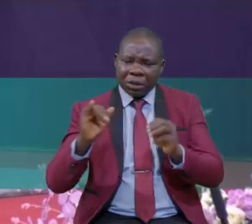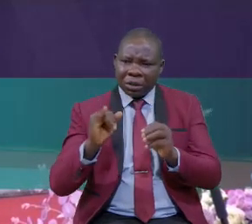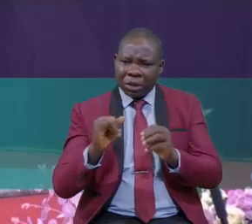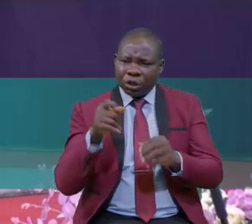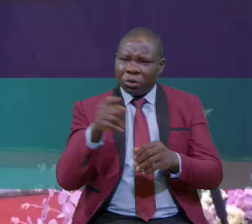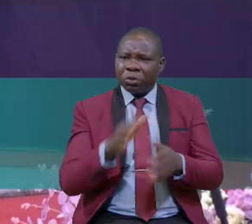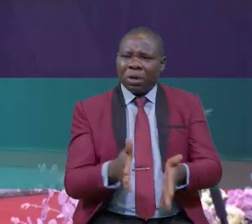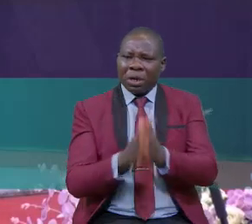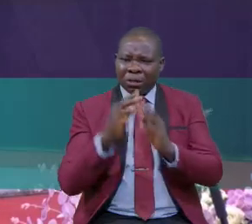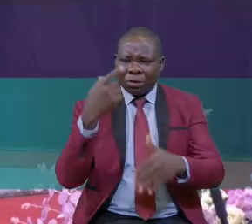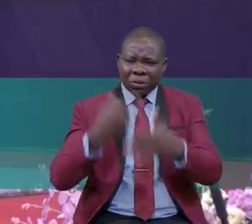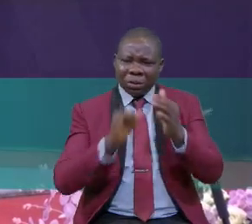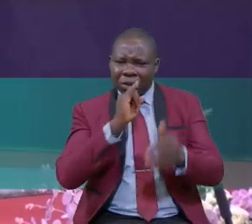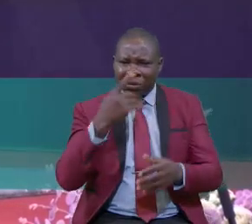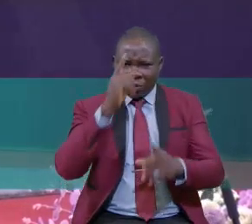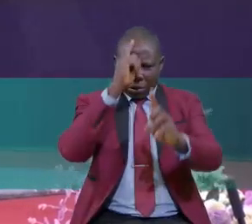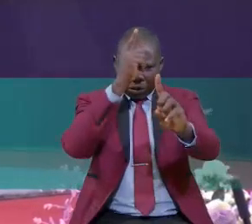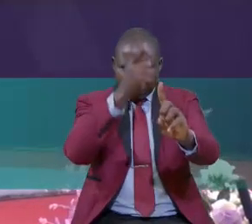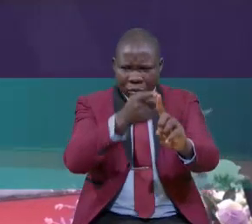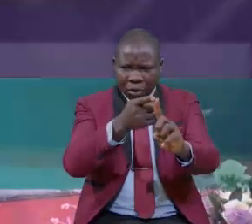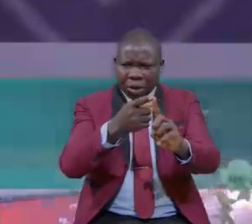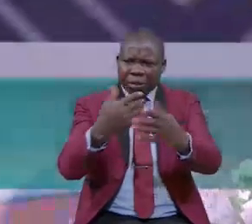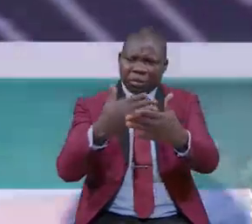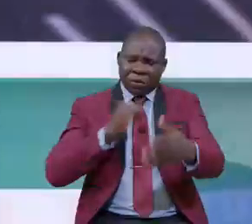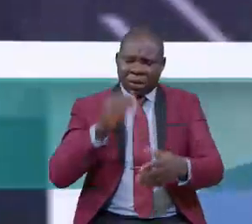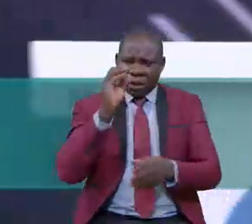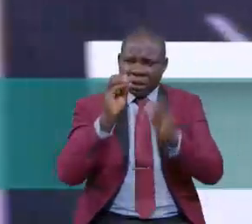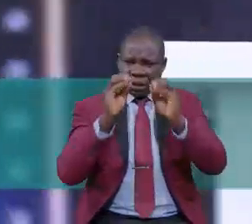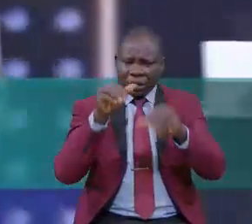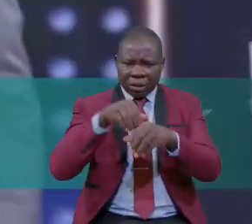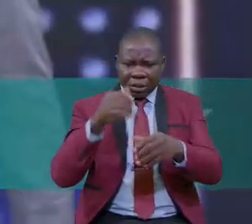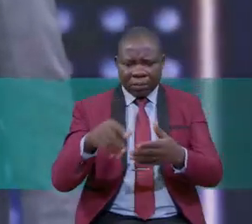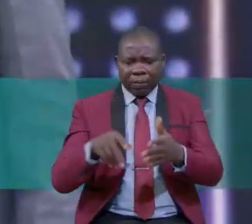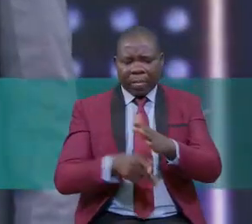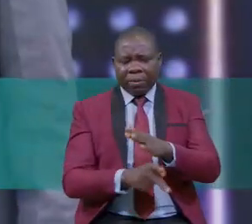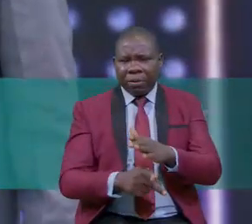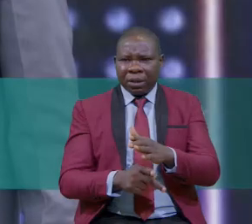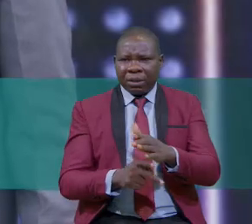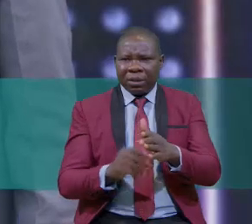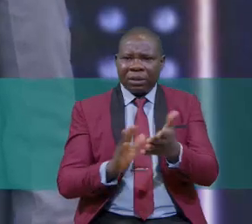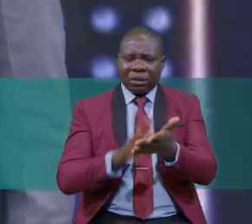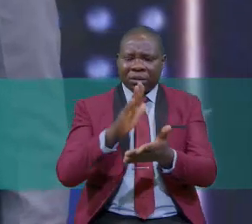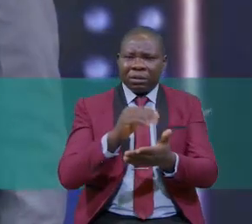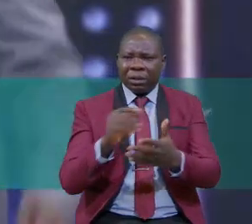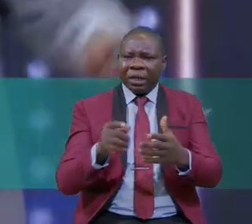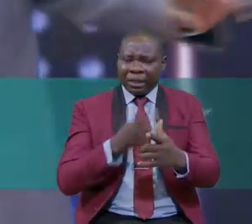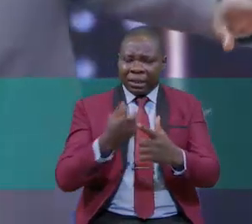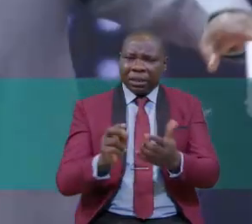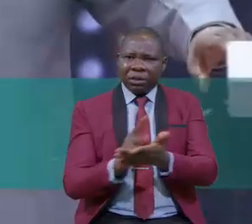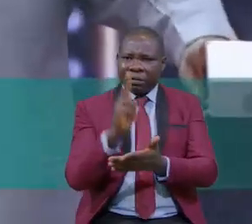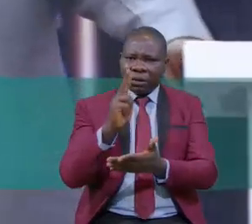the primary school, before I came to secondary, before I taught in university, we used to write what we call note of